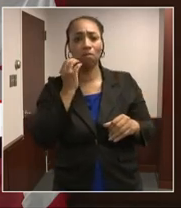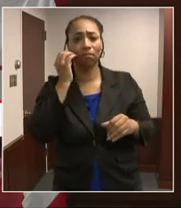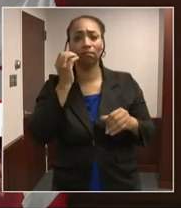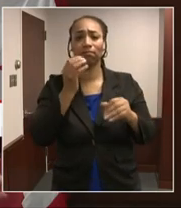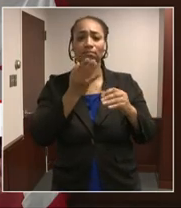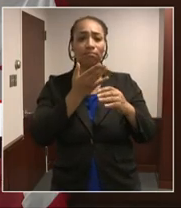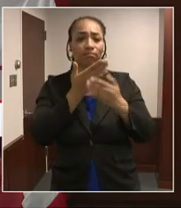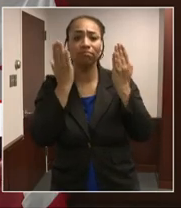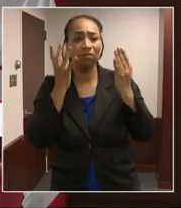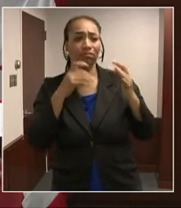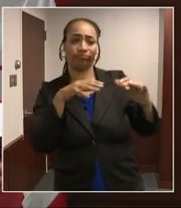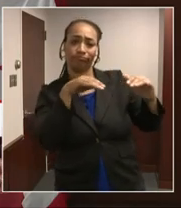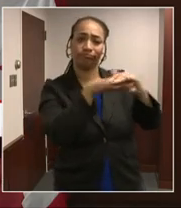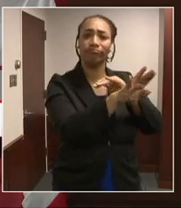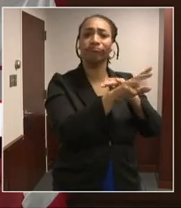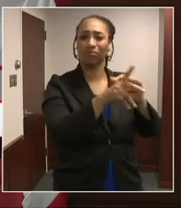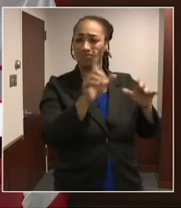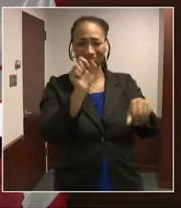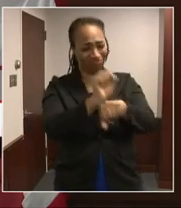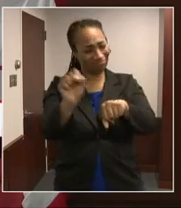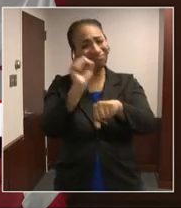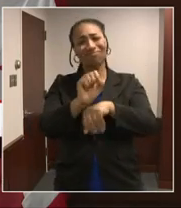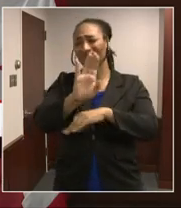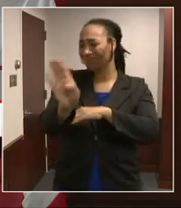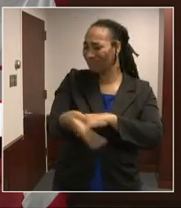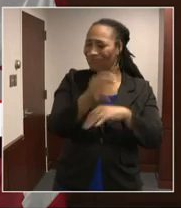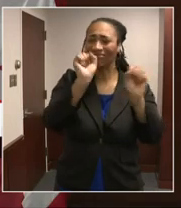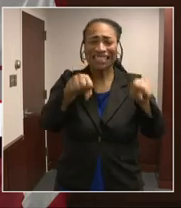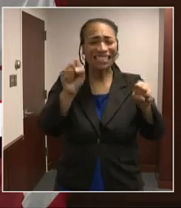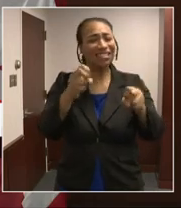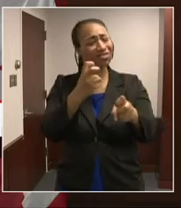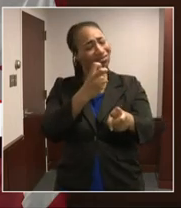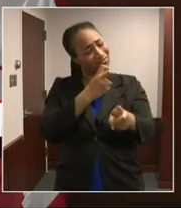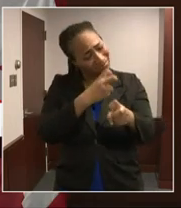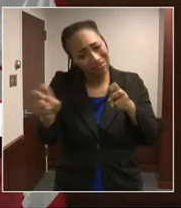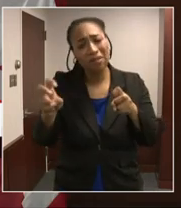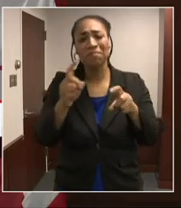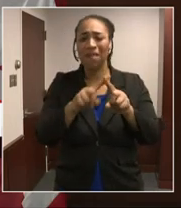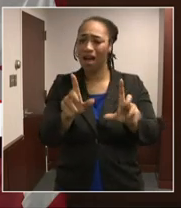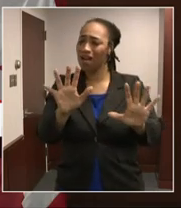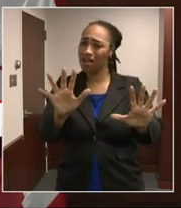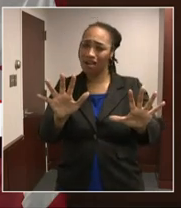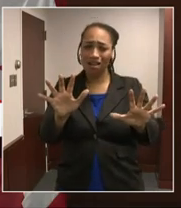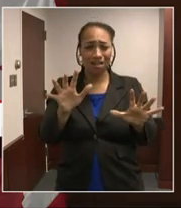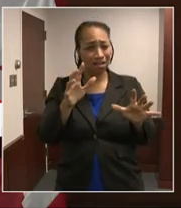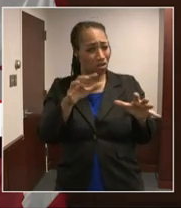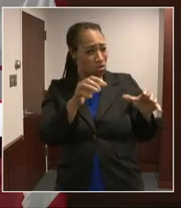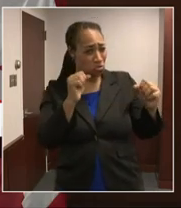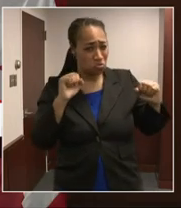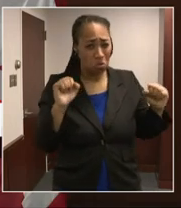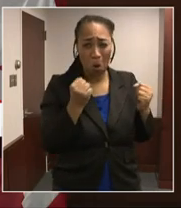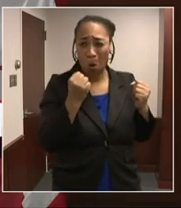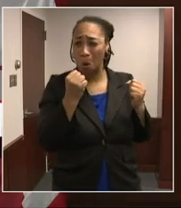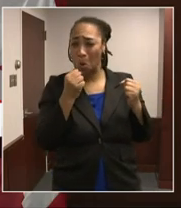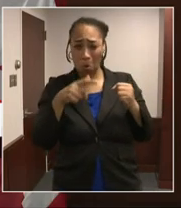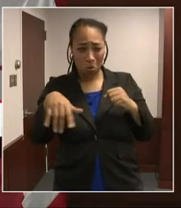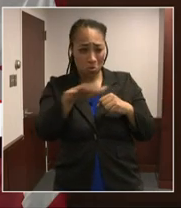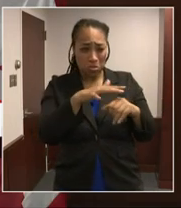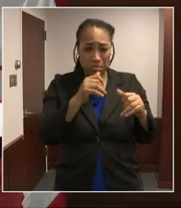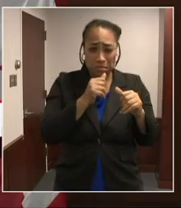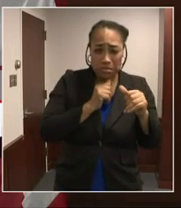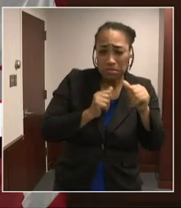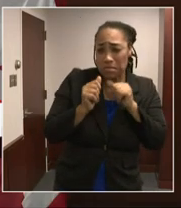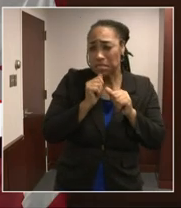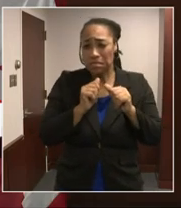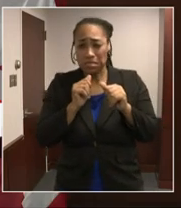the hardest work you'll ever do is to get people who are living on the street to accept shelter. But we do that work every day. Mayor Bowser, you